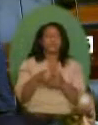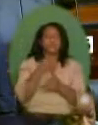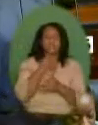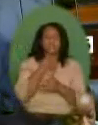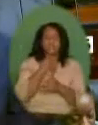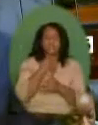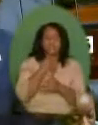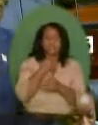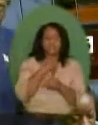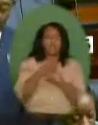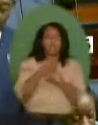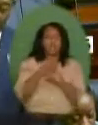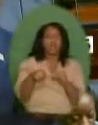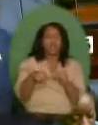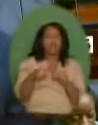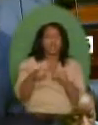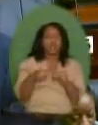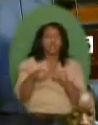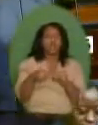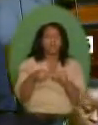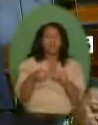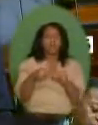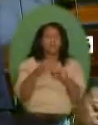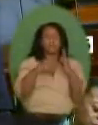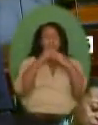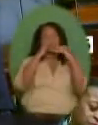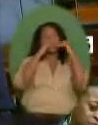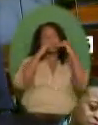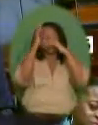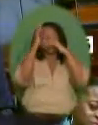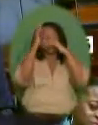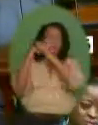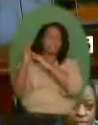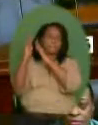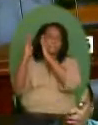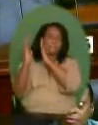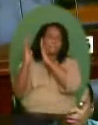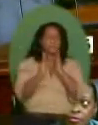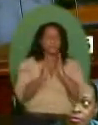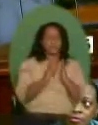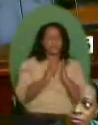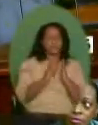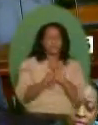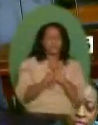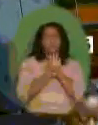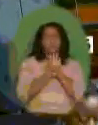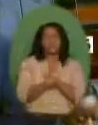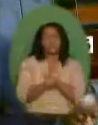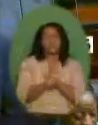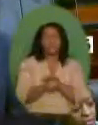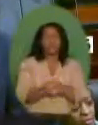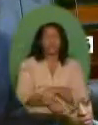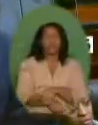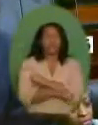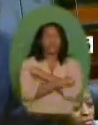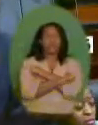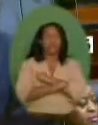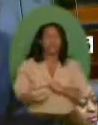said about the construction of these tall buildings, that they are symbolic of the worst of Trinidad and